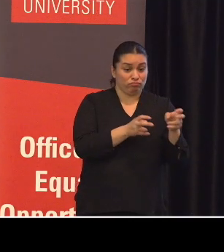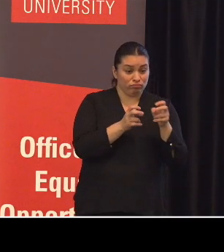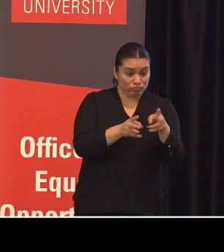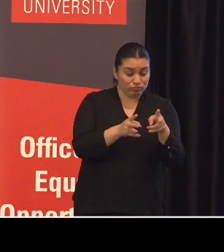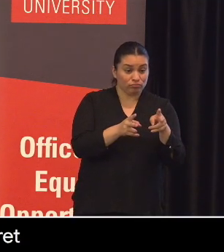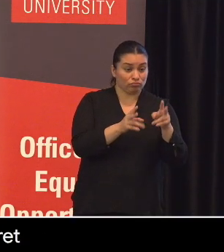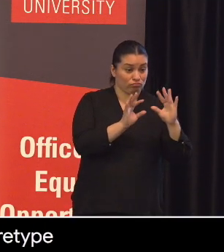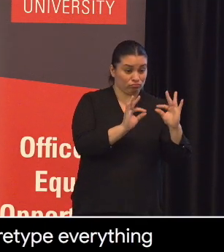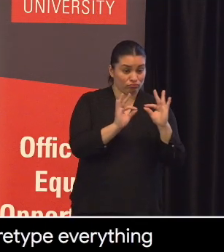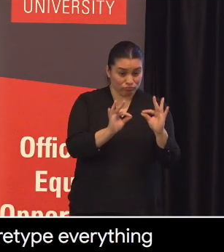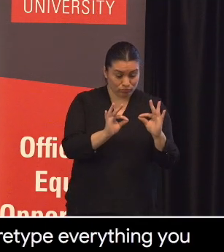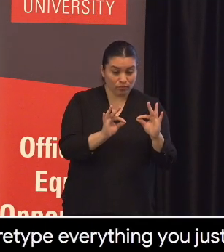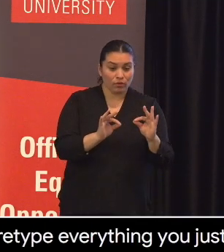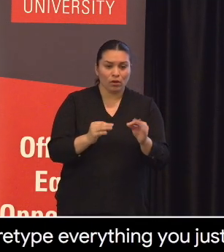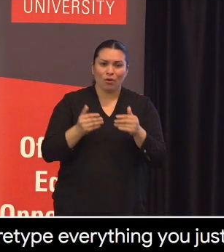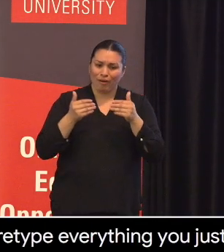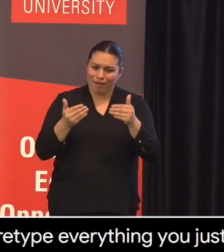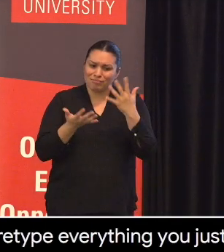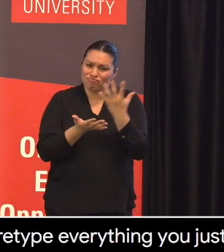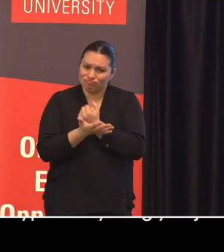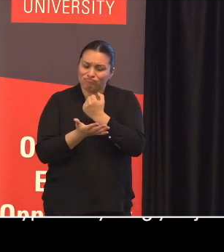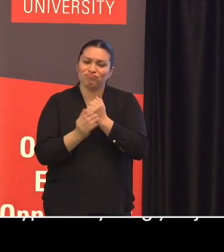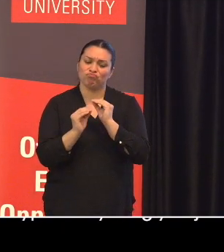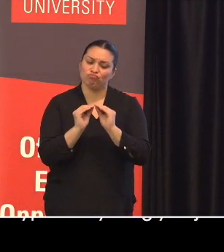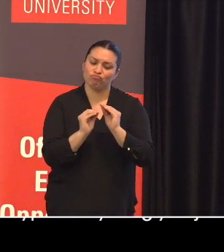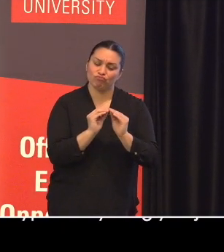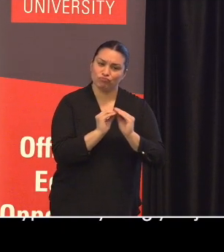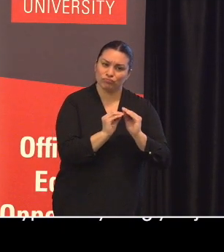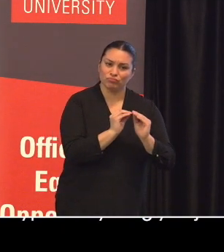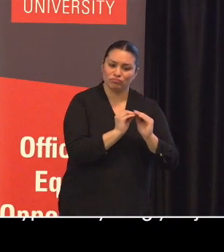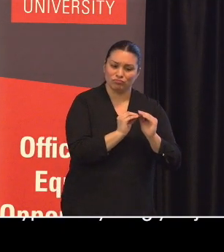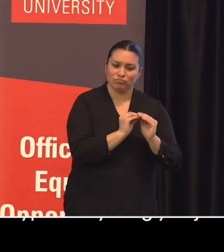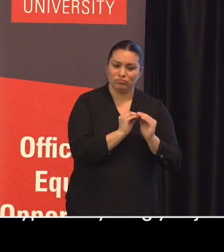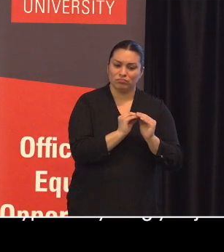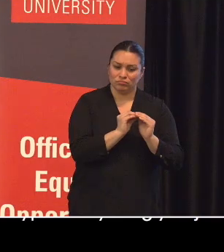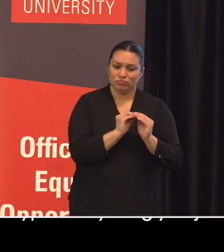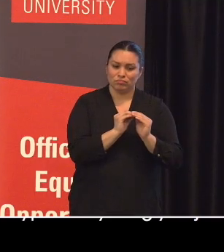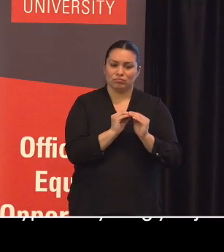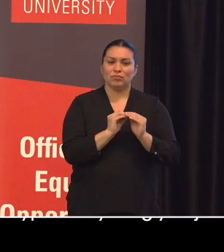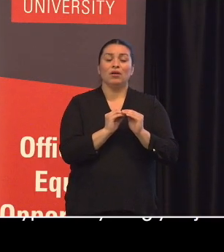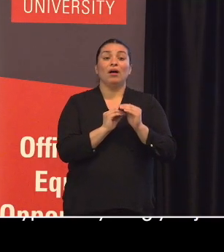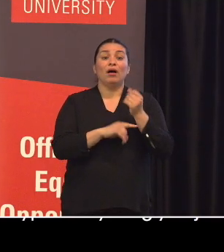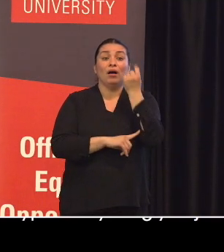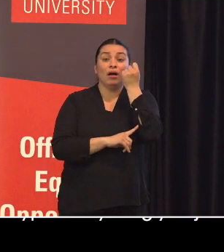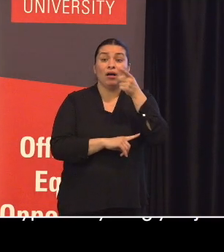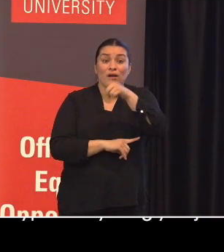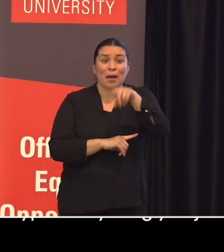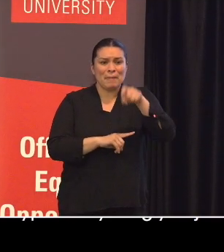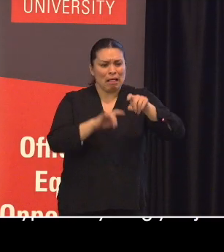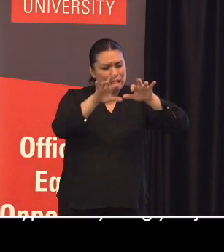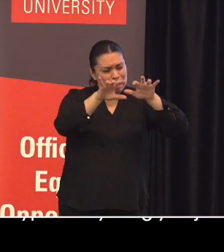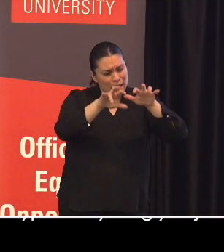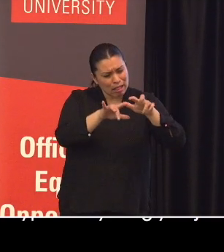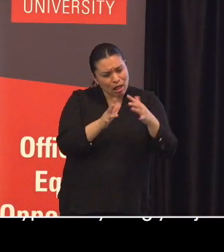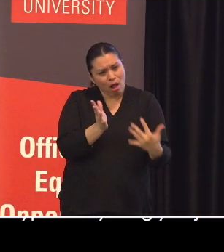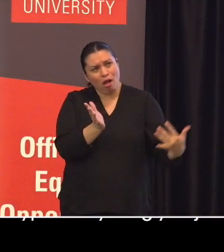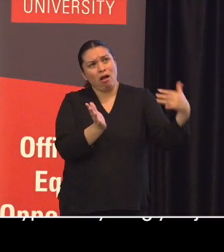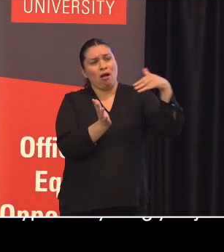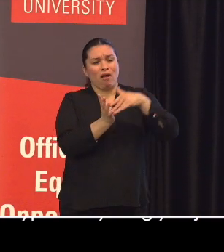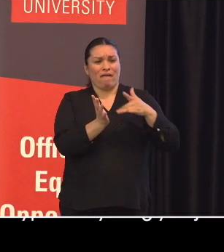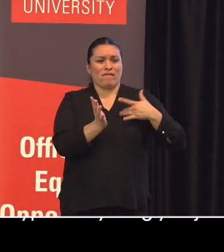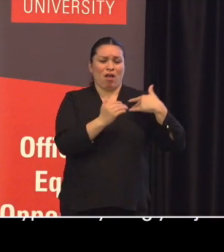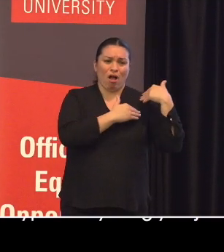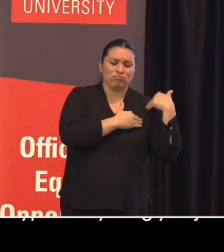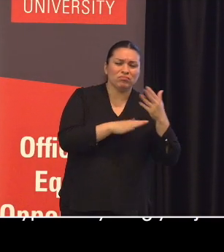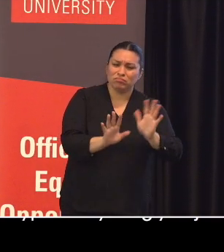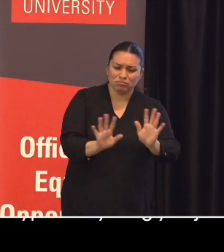retype everything you just said. Waste of time. Use the software to do the lion's share of the work and